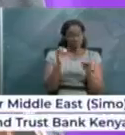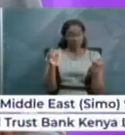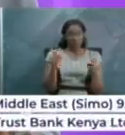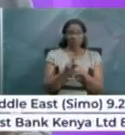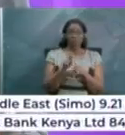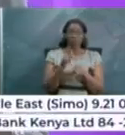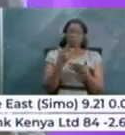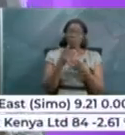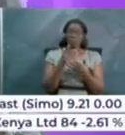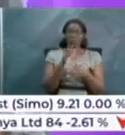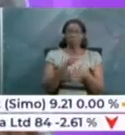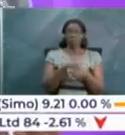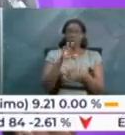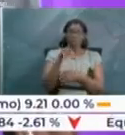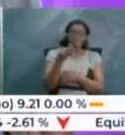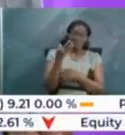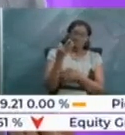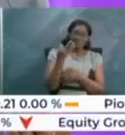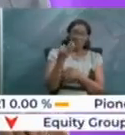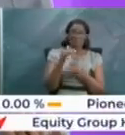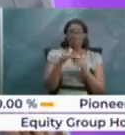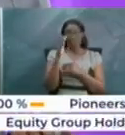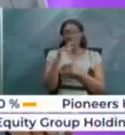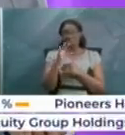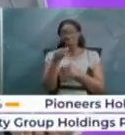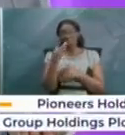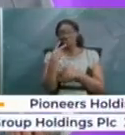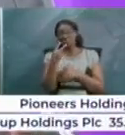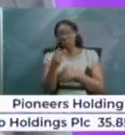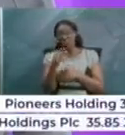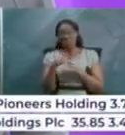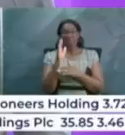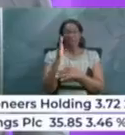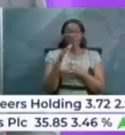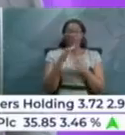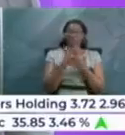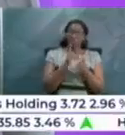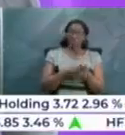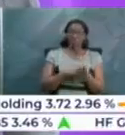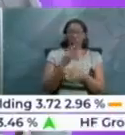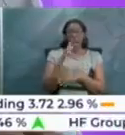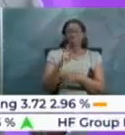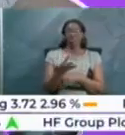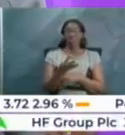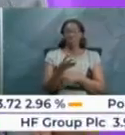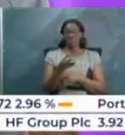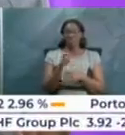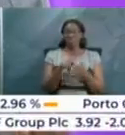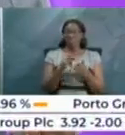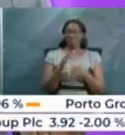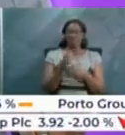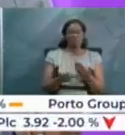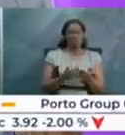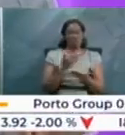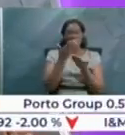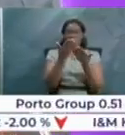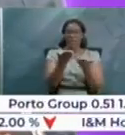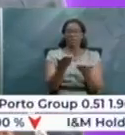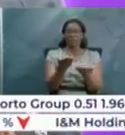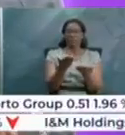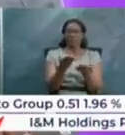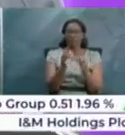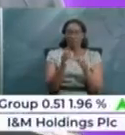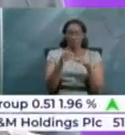at around 3,000, 3,200, some people even 4,000. And we're only giving all this food, this